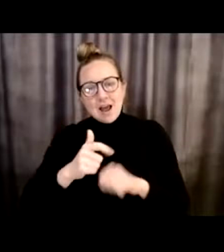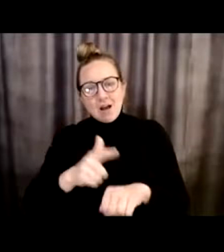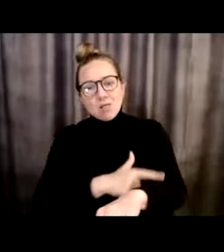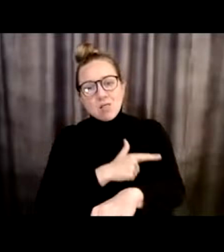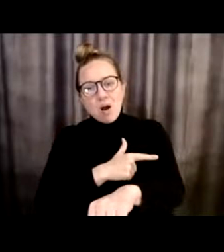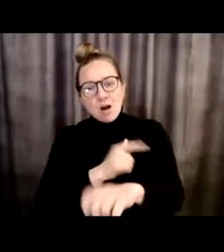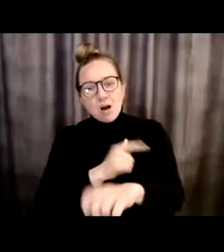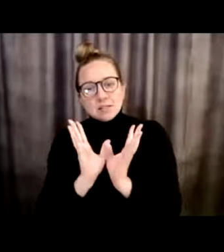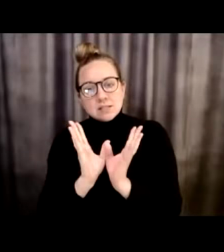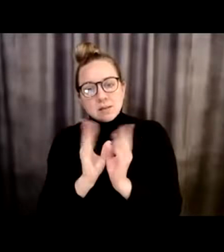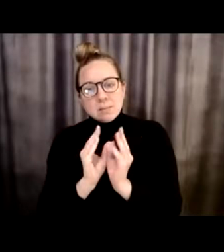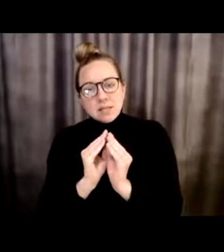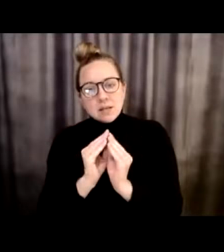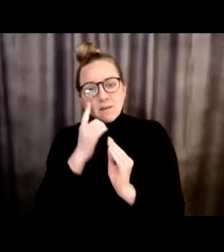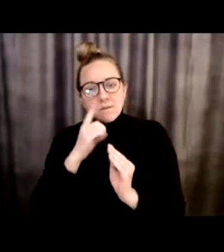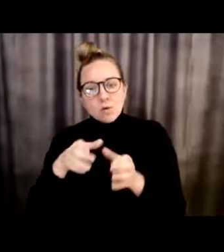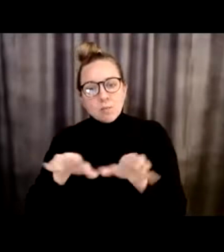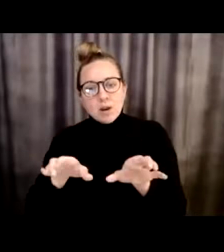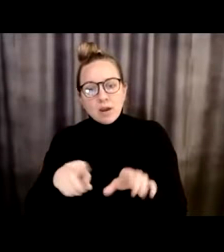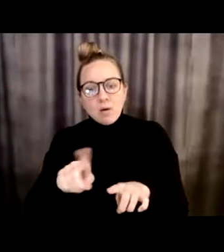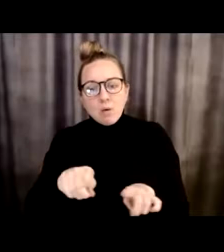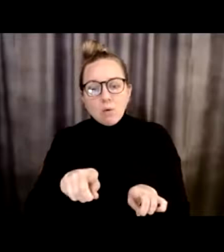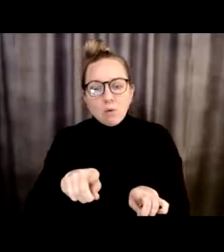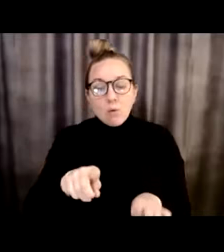Yeah, yep. So we are for 40 minutes, Thea.